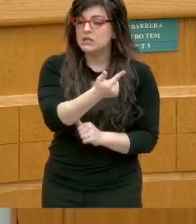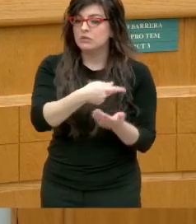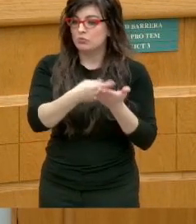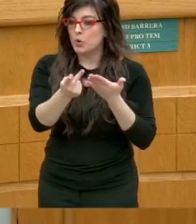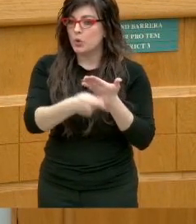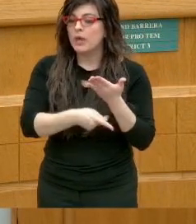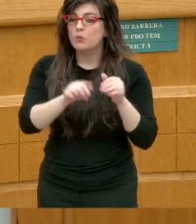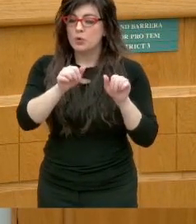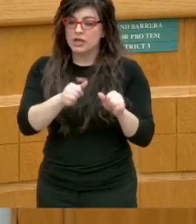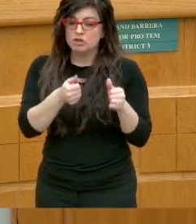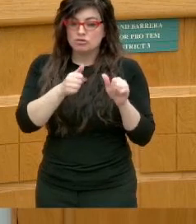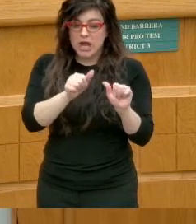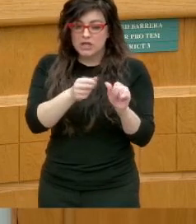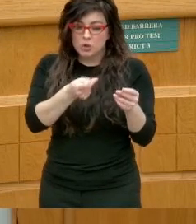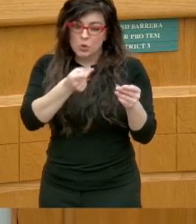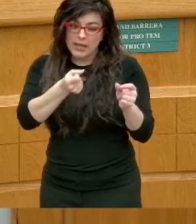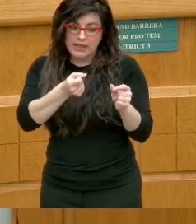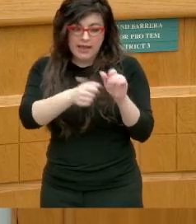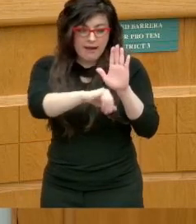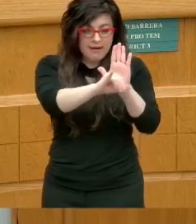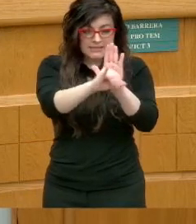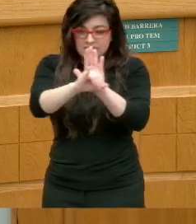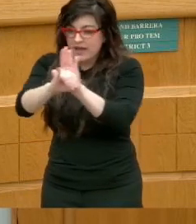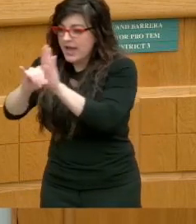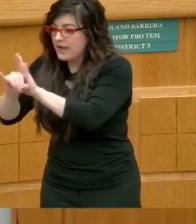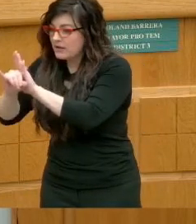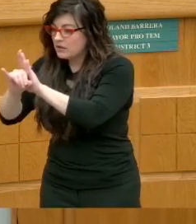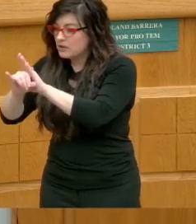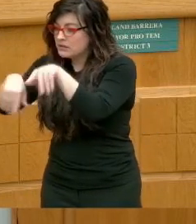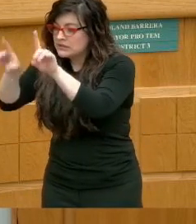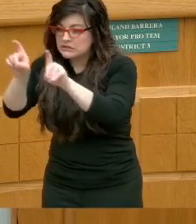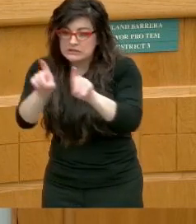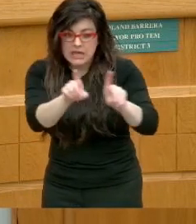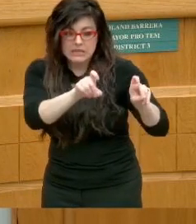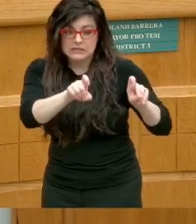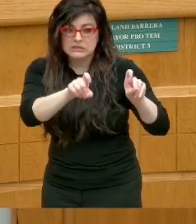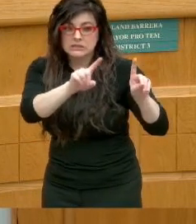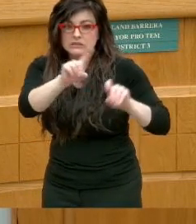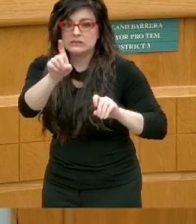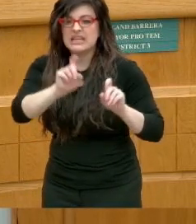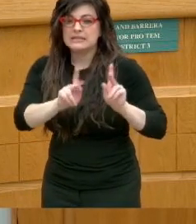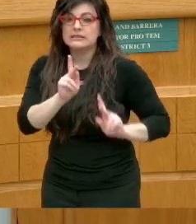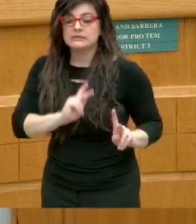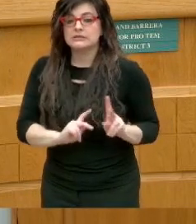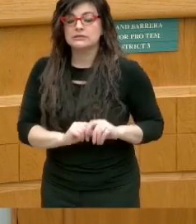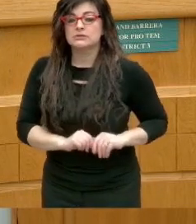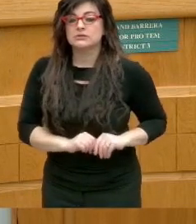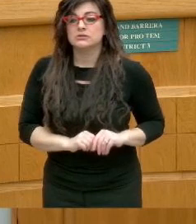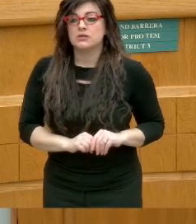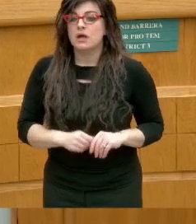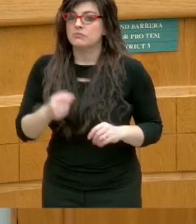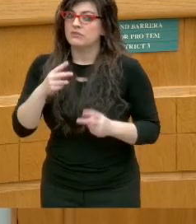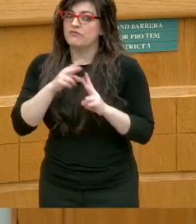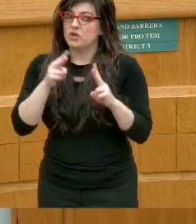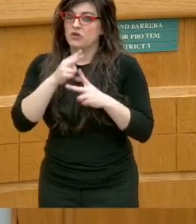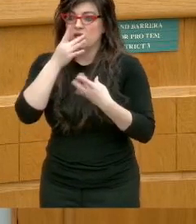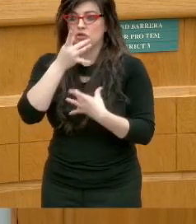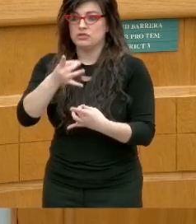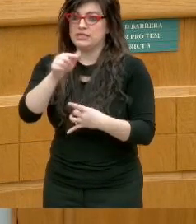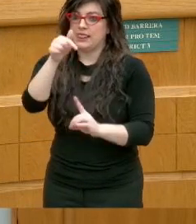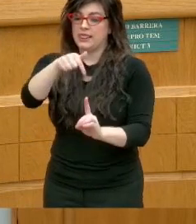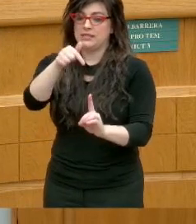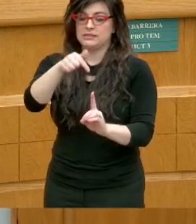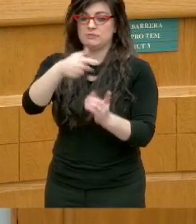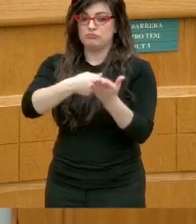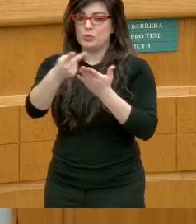quickly identify and test Texans. And I'm very supportive of these efforts, particularly since they're happening all around us and they're really mitigating